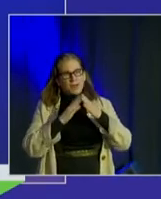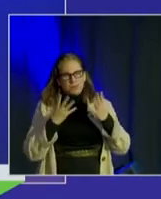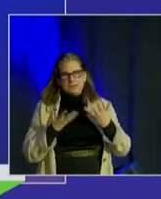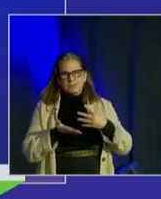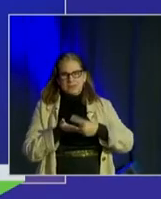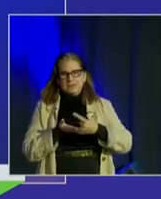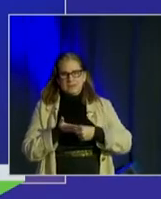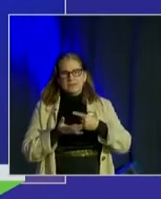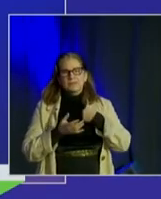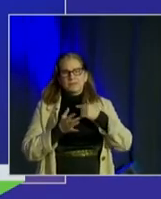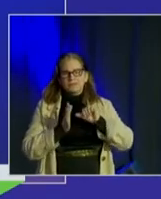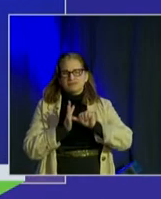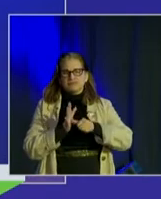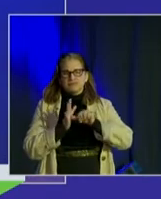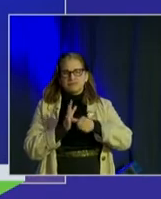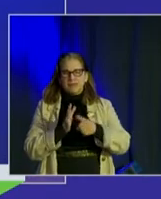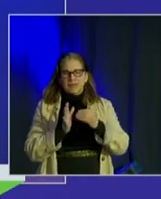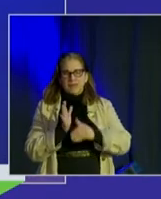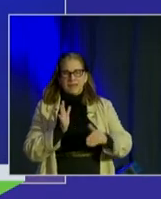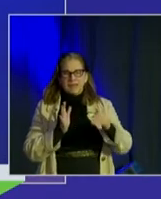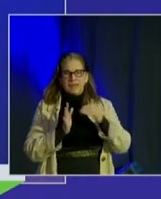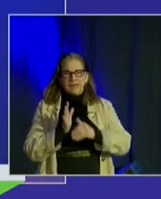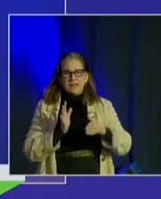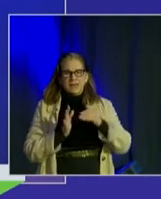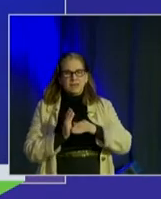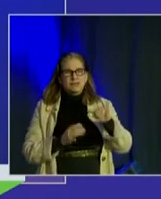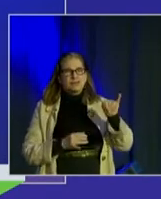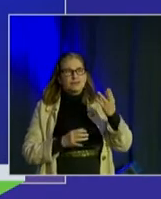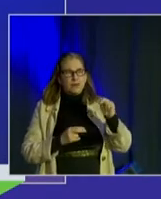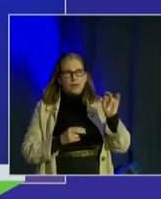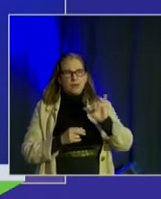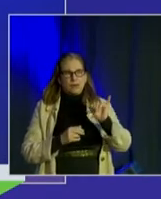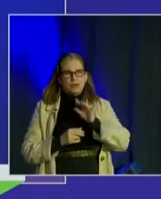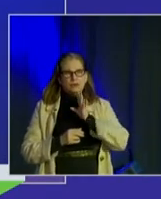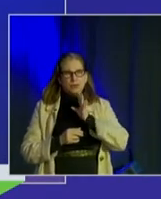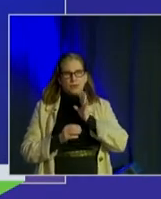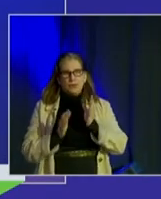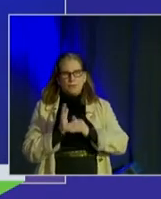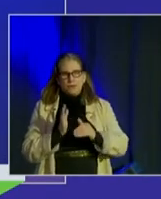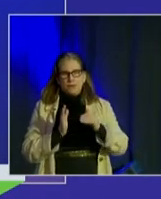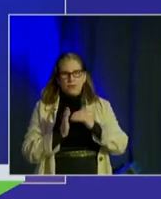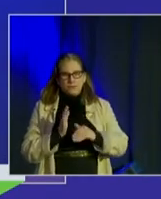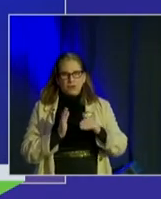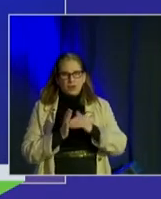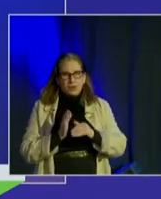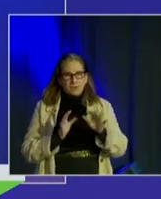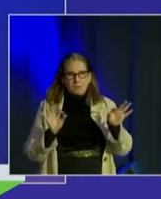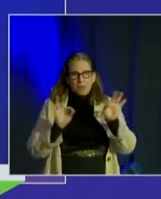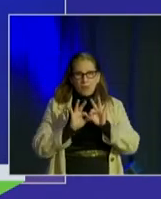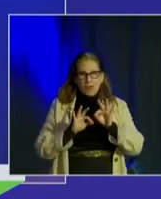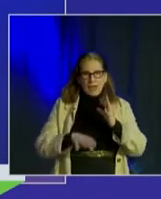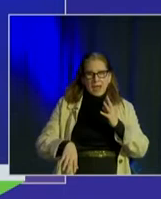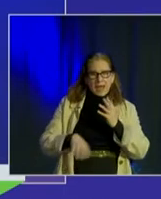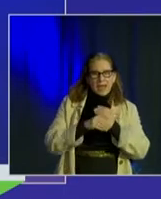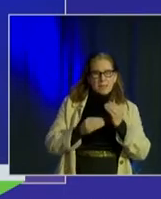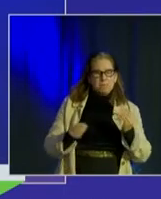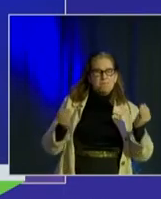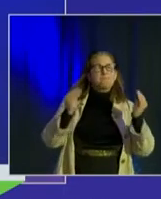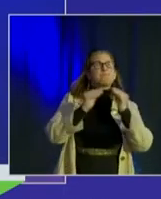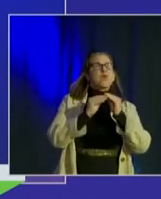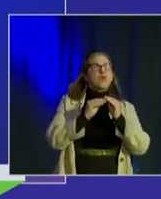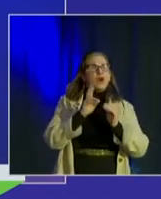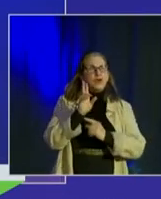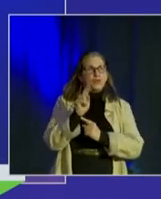today amplify, how important it is that we add units of housing across